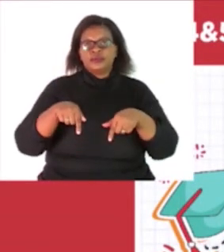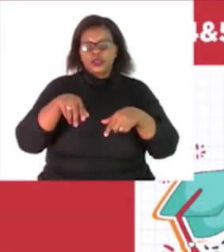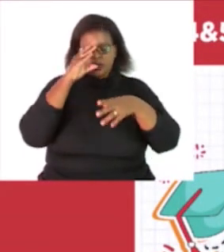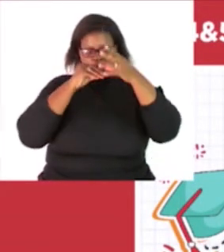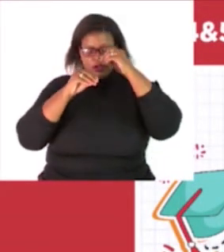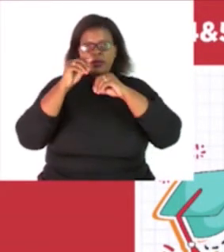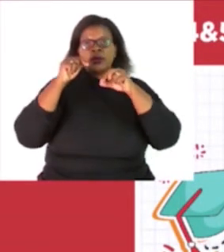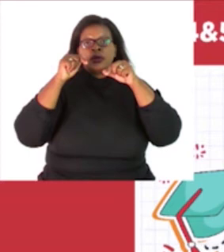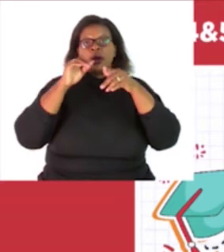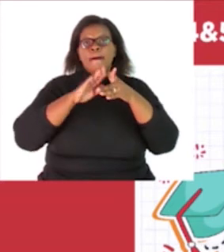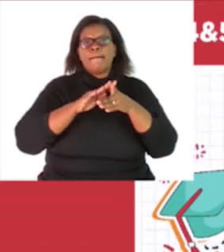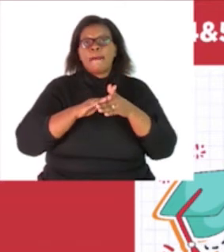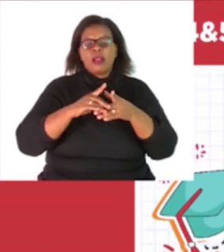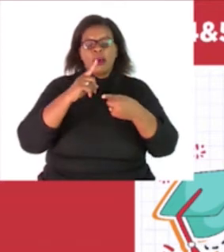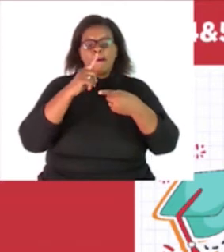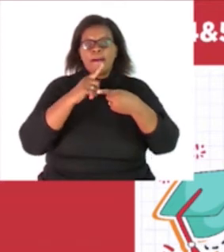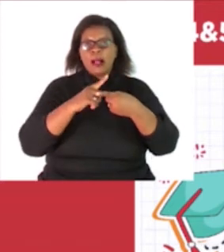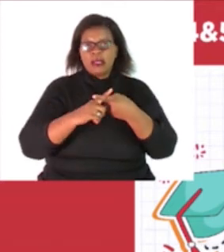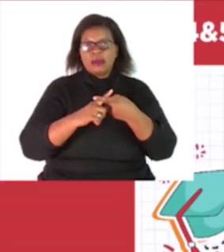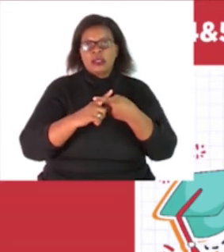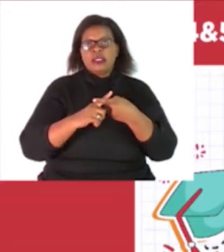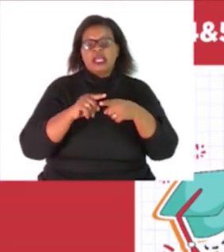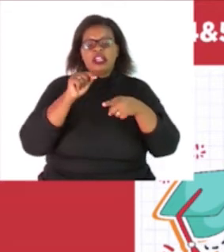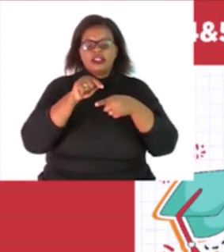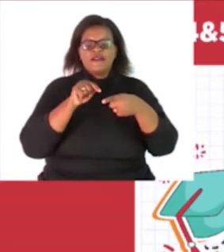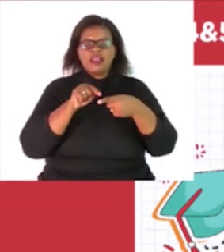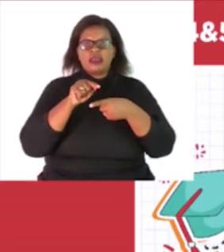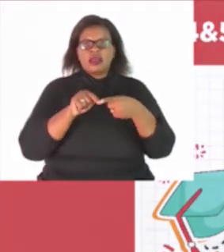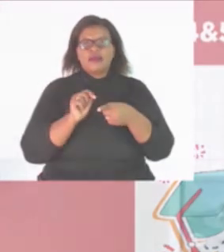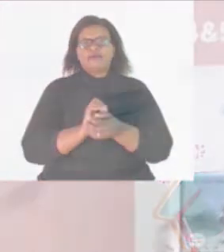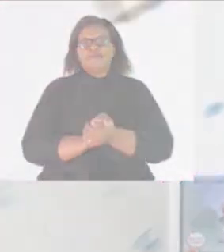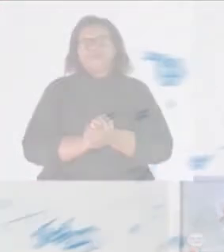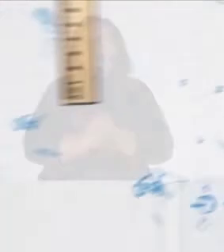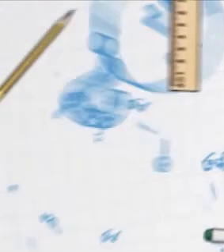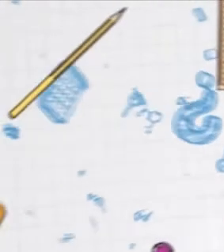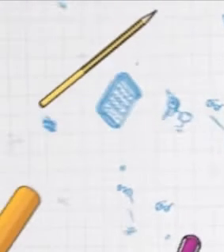Our lesson for today is lesson 6, multiplication and division.